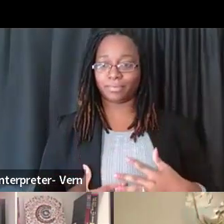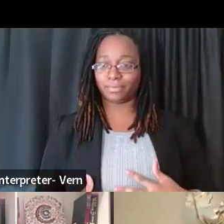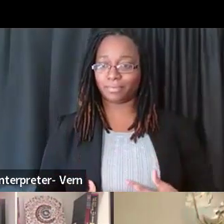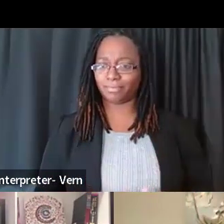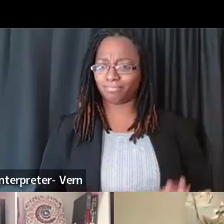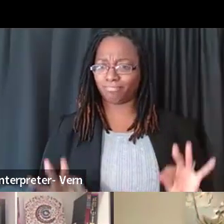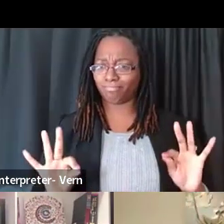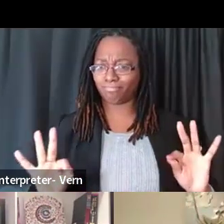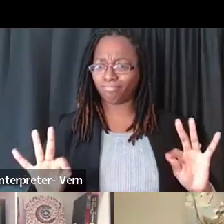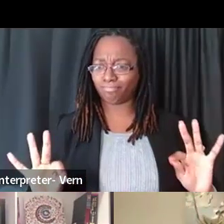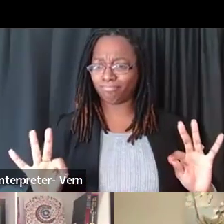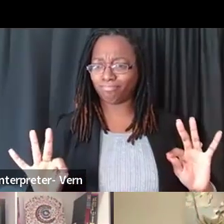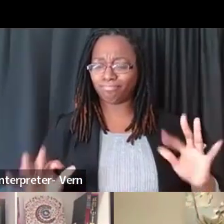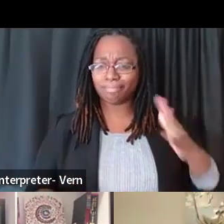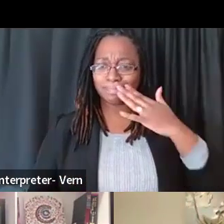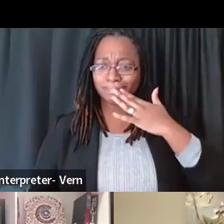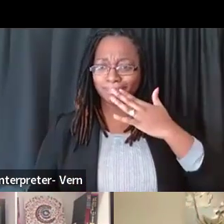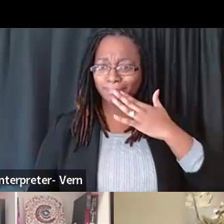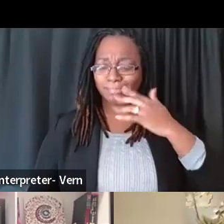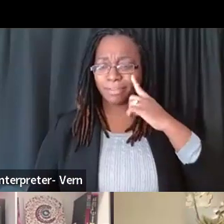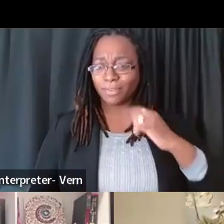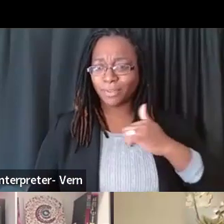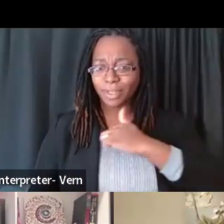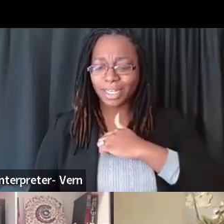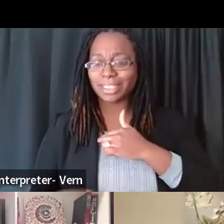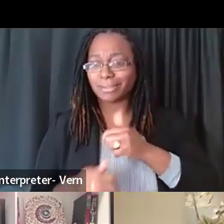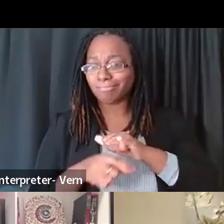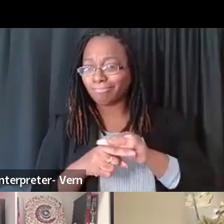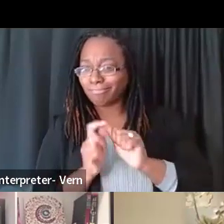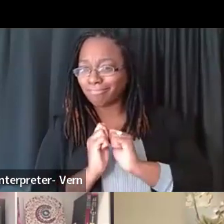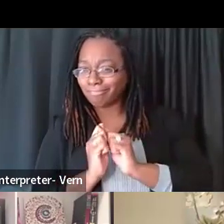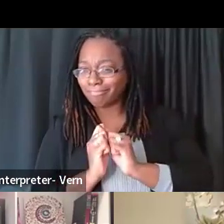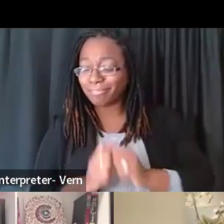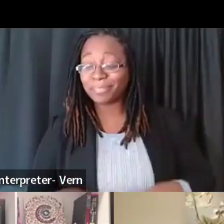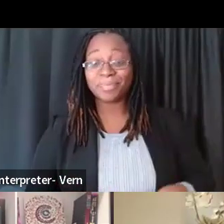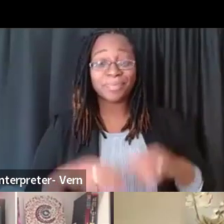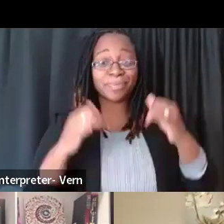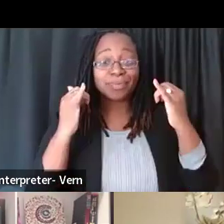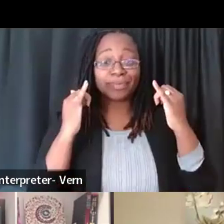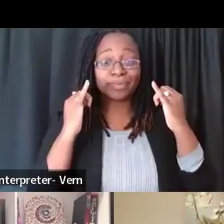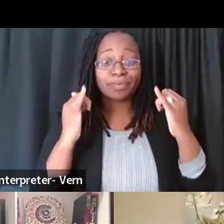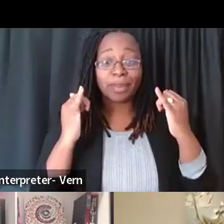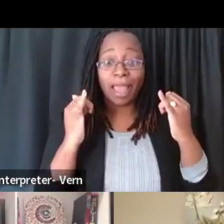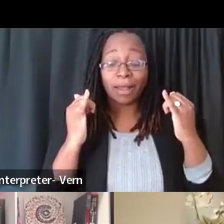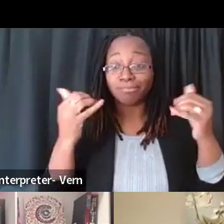Wonderful. Thank you for tapping in with us. So let's work together. So one of the things that I would like to